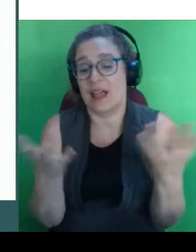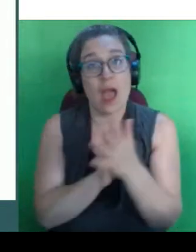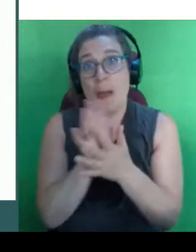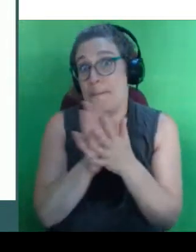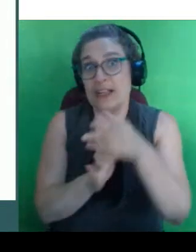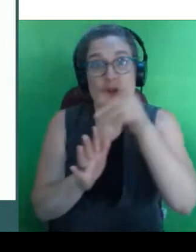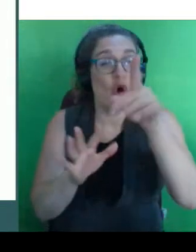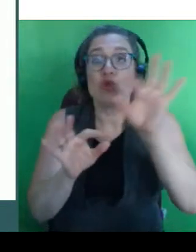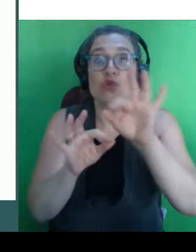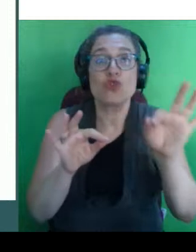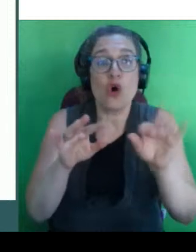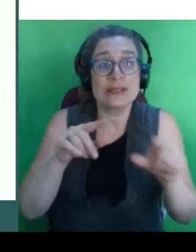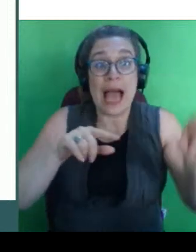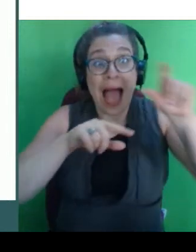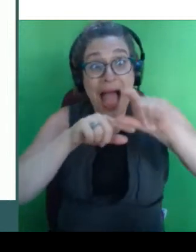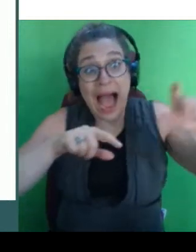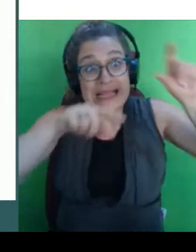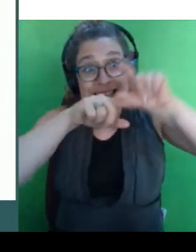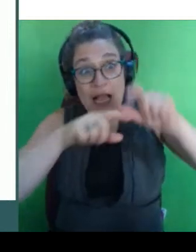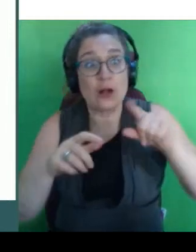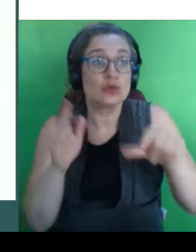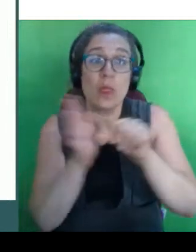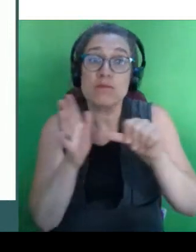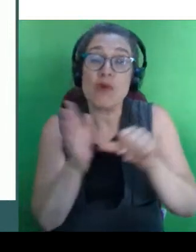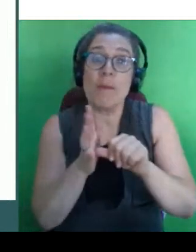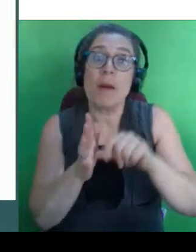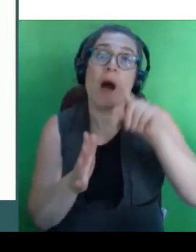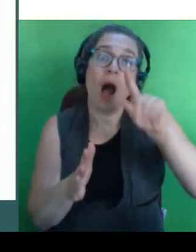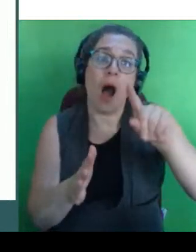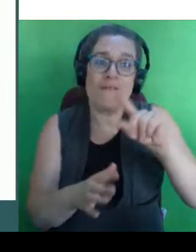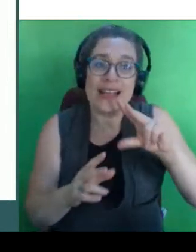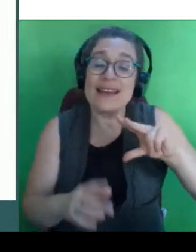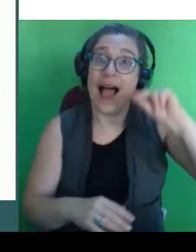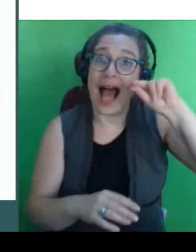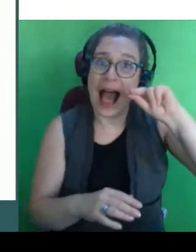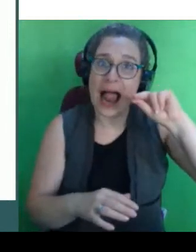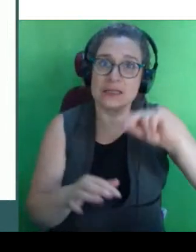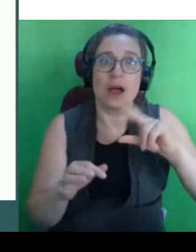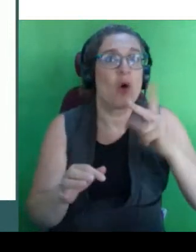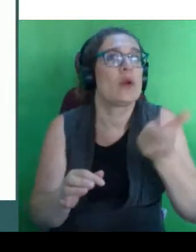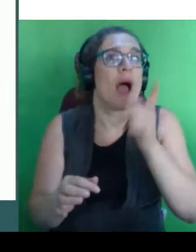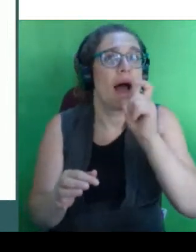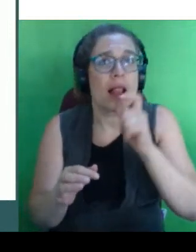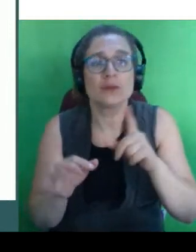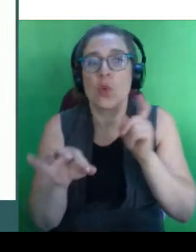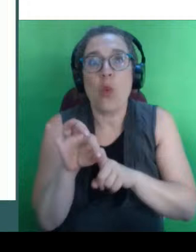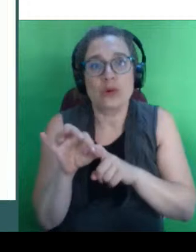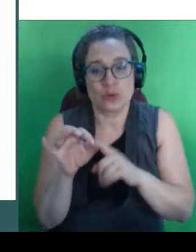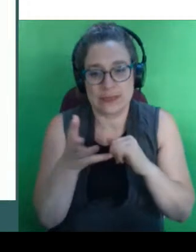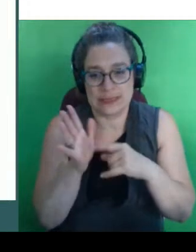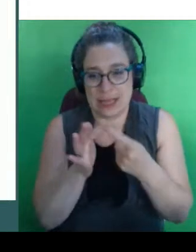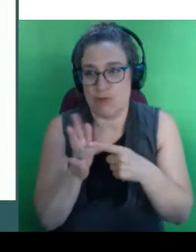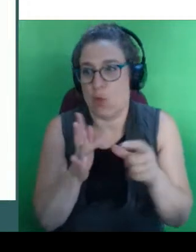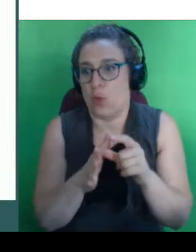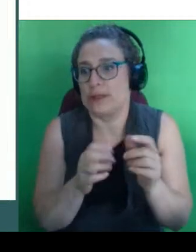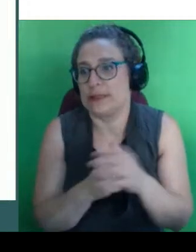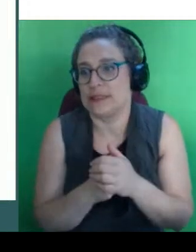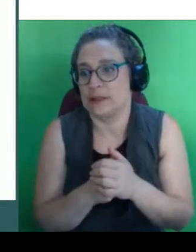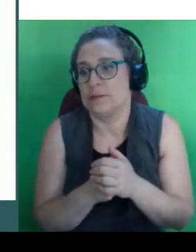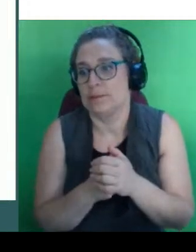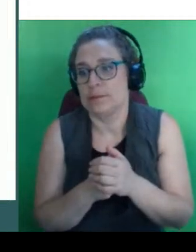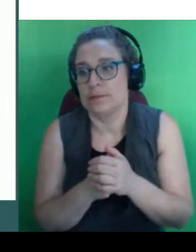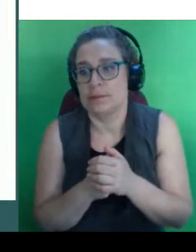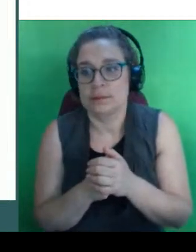of inhaled corticosteroid. And these are fluticasone furoate, Avamis, mometasone furoate